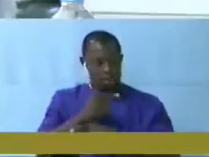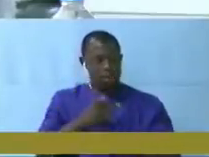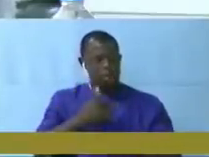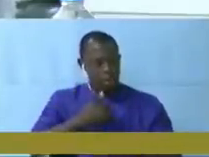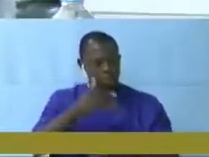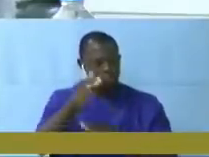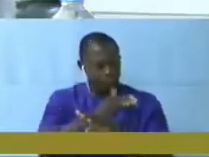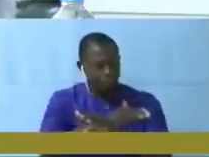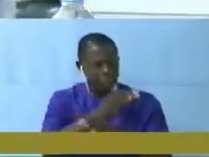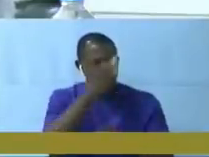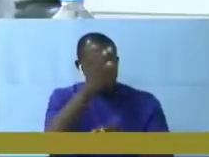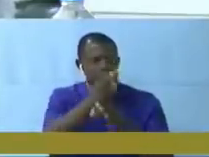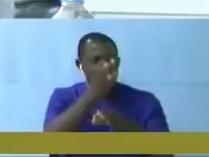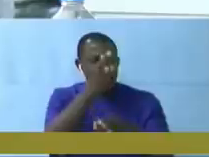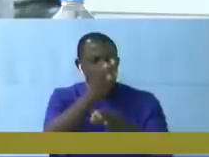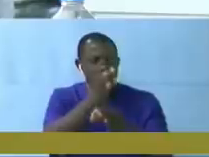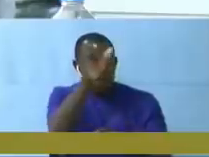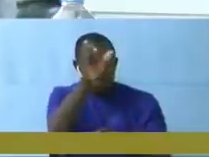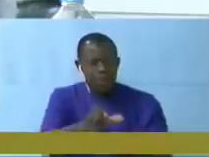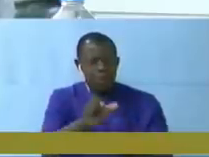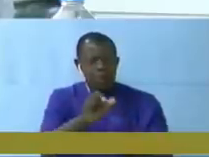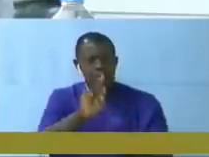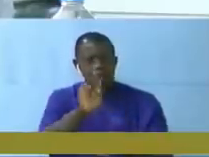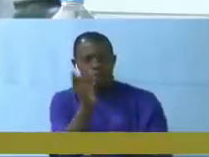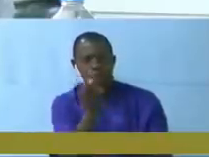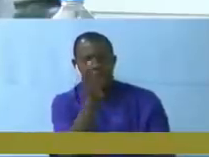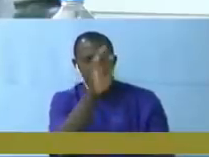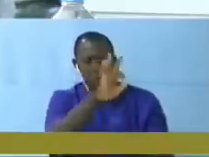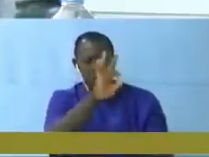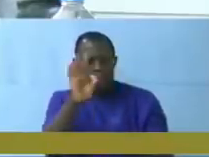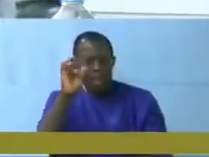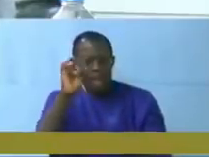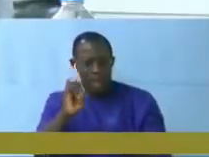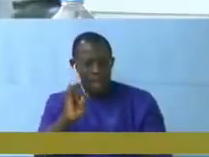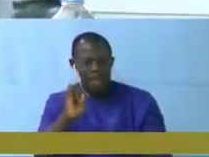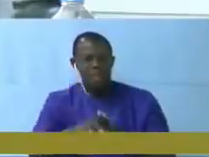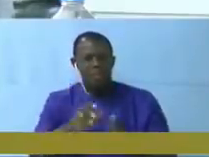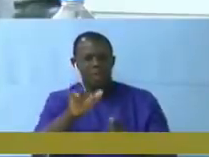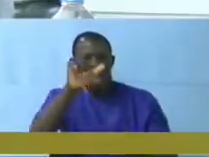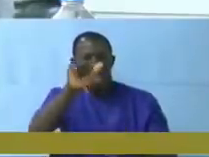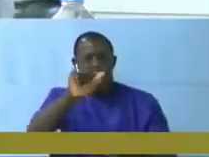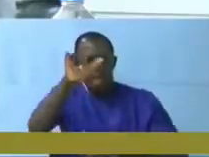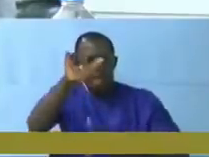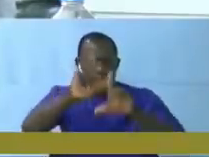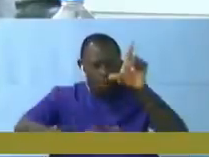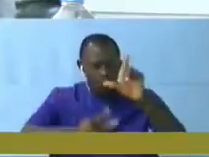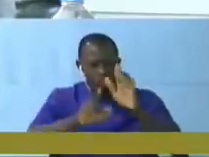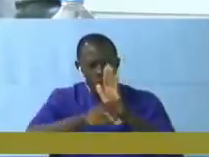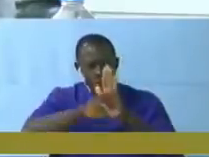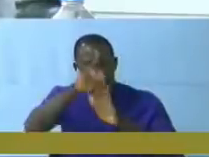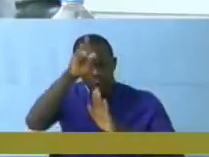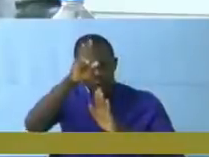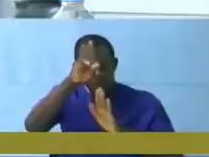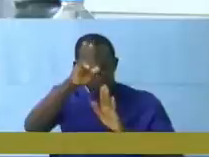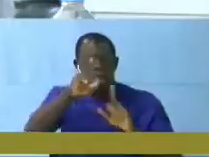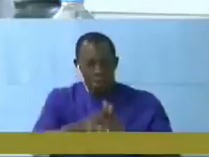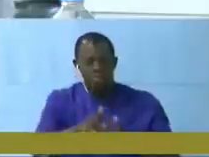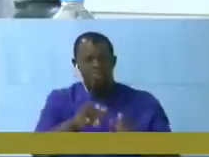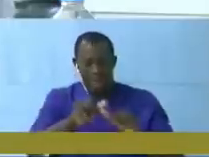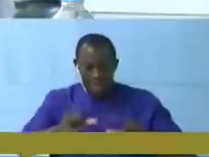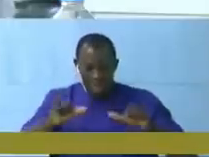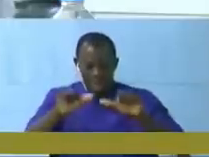the GTTI. Bala ci university bi. A level diploma in law. I taught for I think close to a decade. Bala